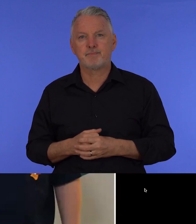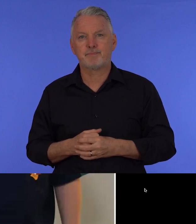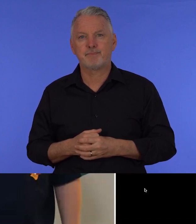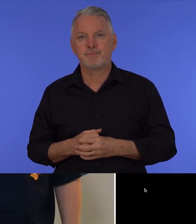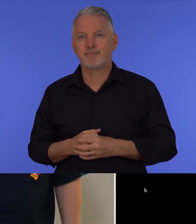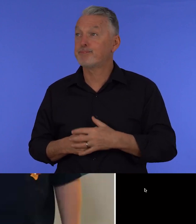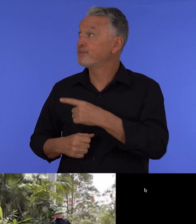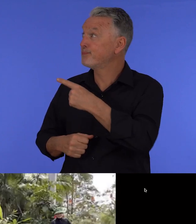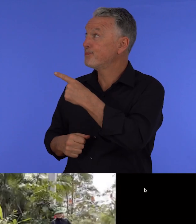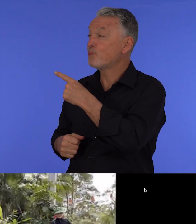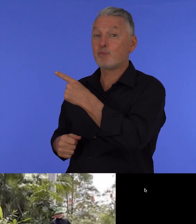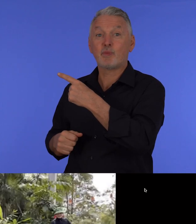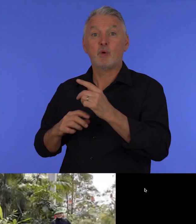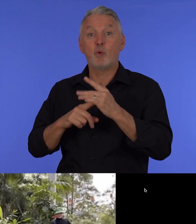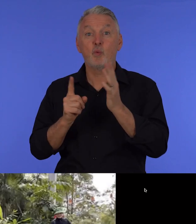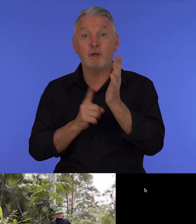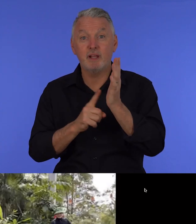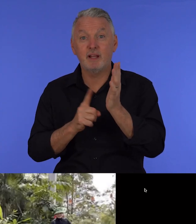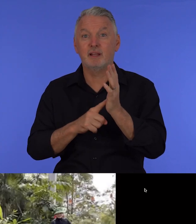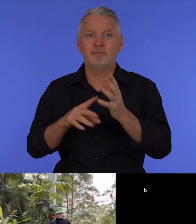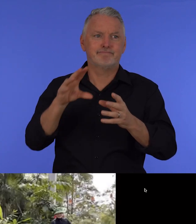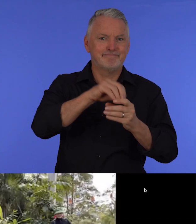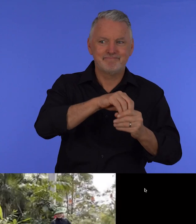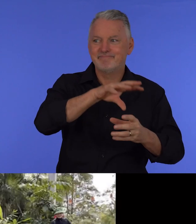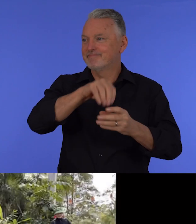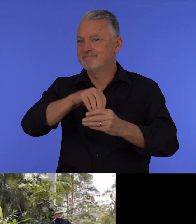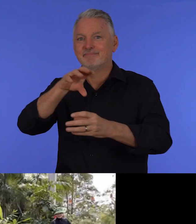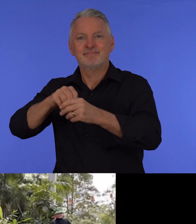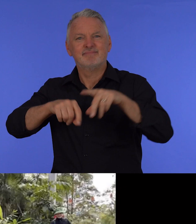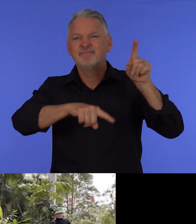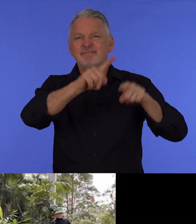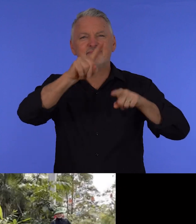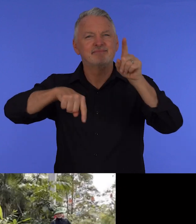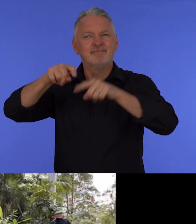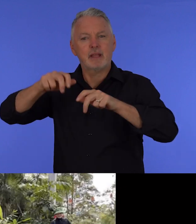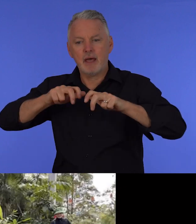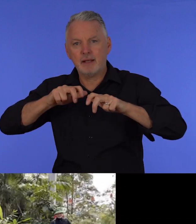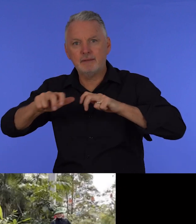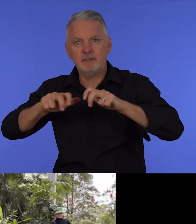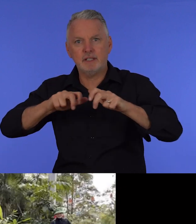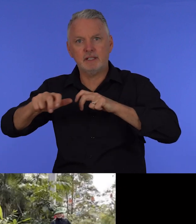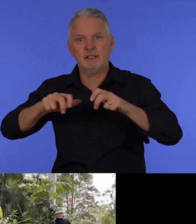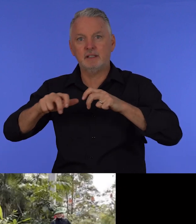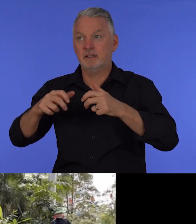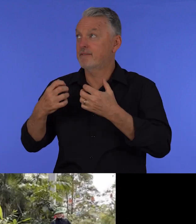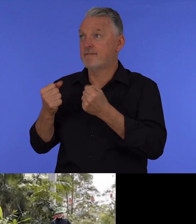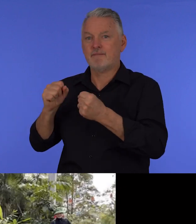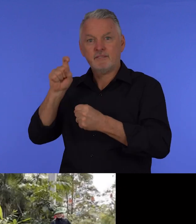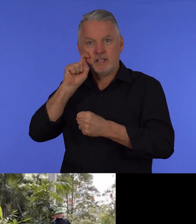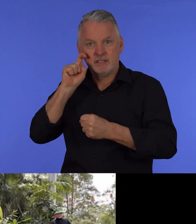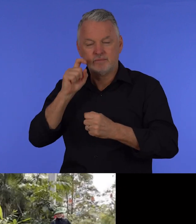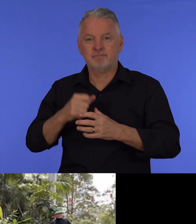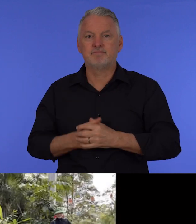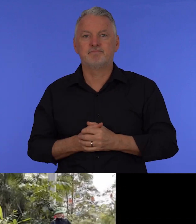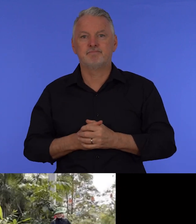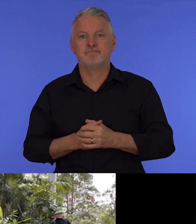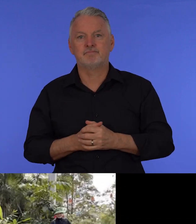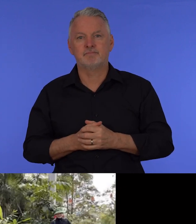up, which hopefully has some of the wonderful things that Will's been up to and doing.